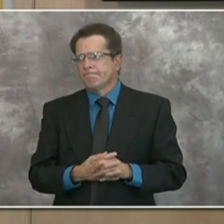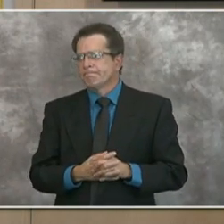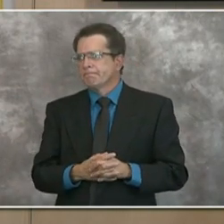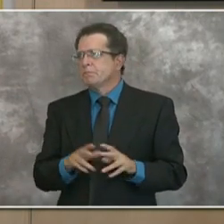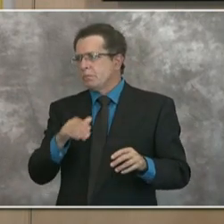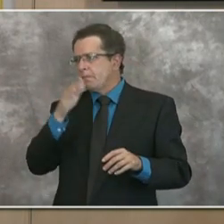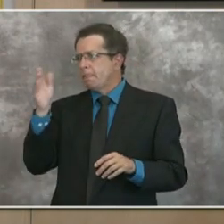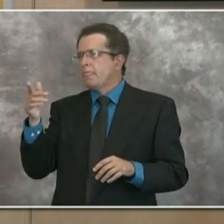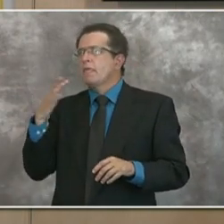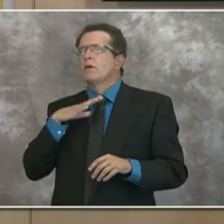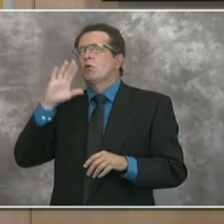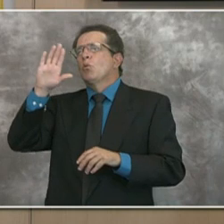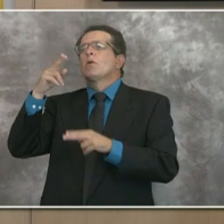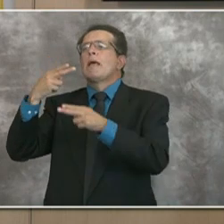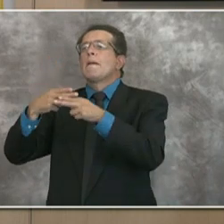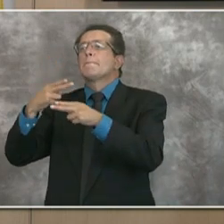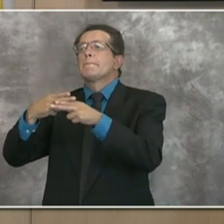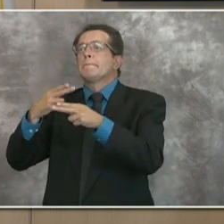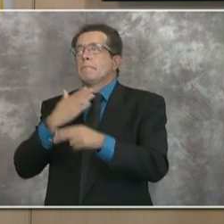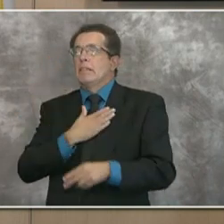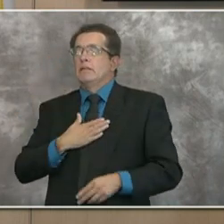Telemundo, please state your name and question.